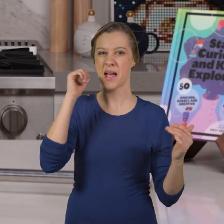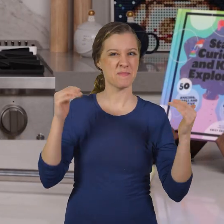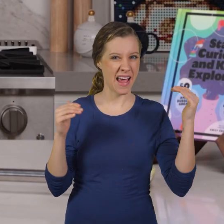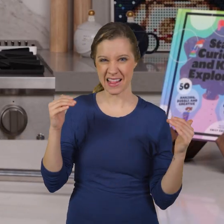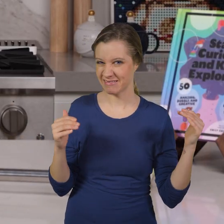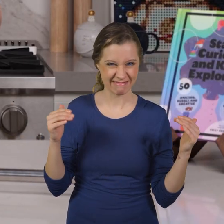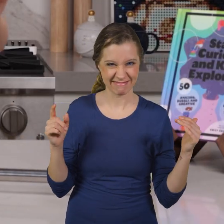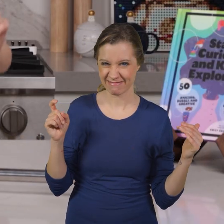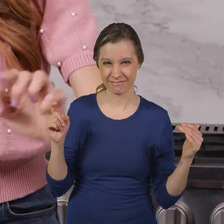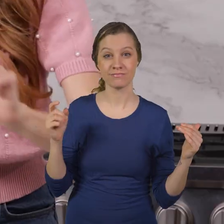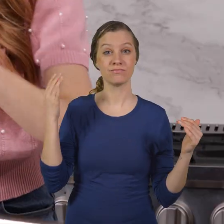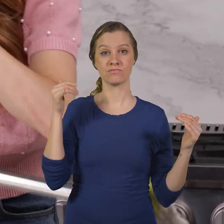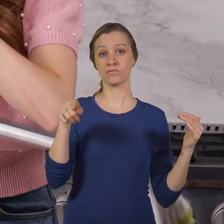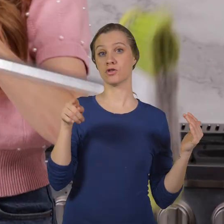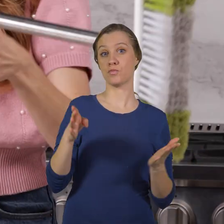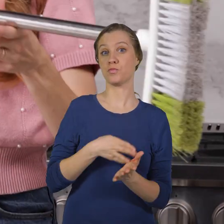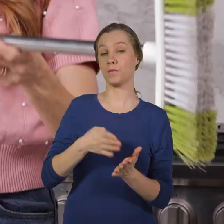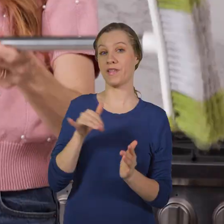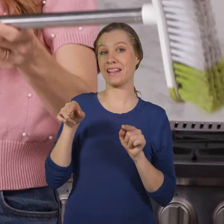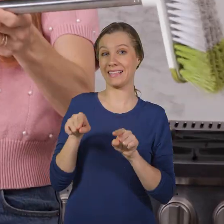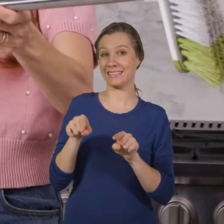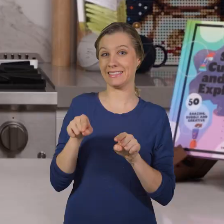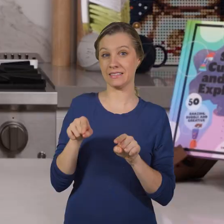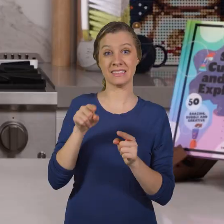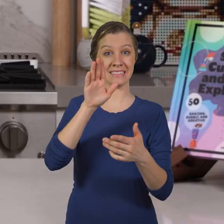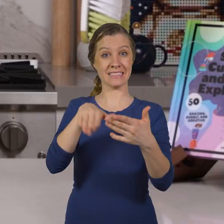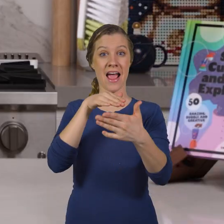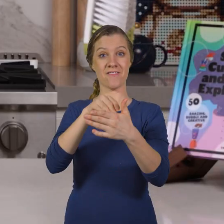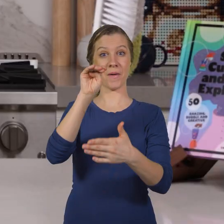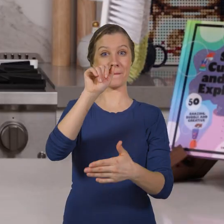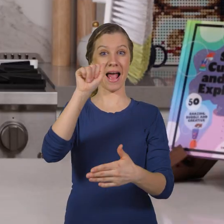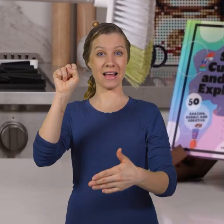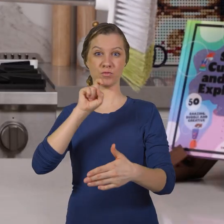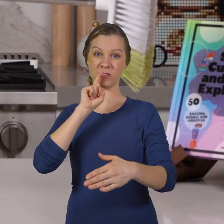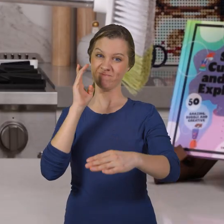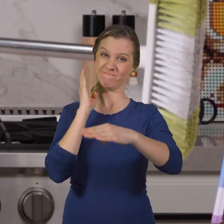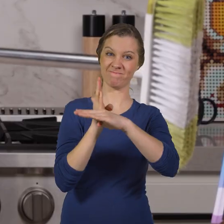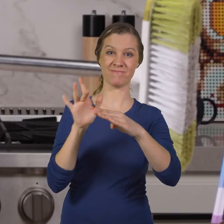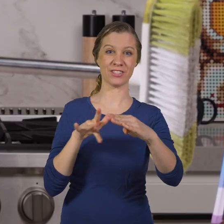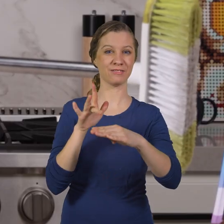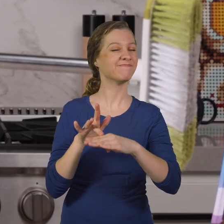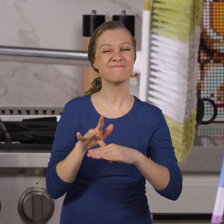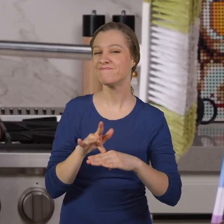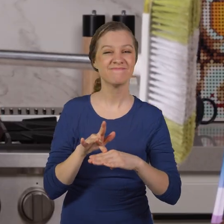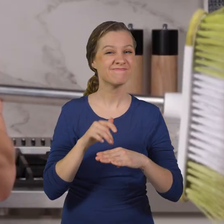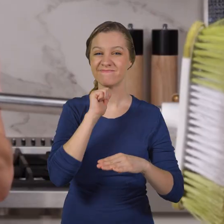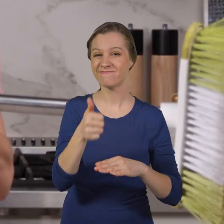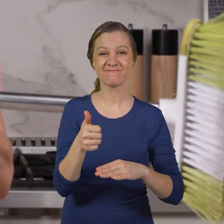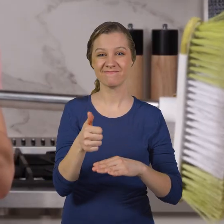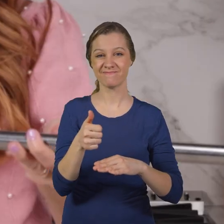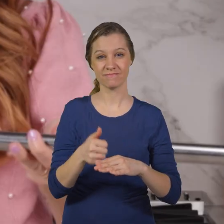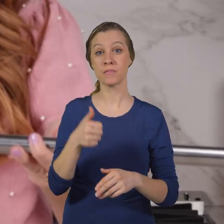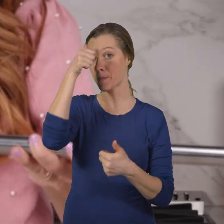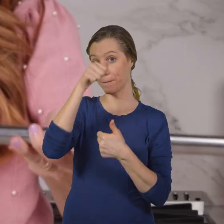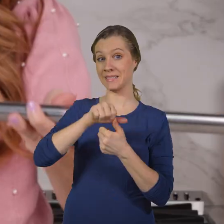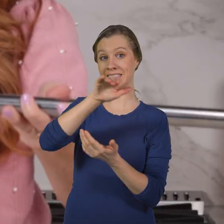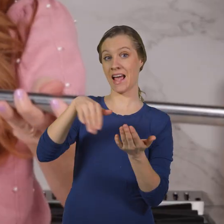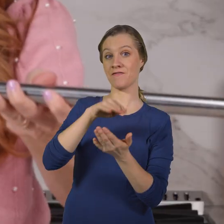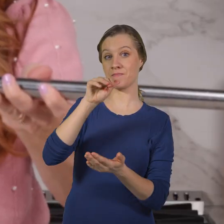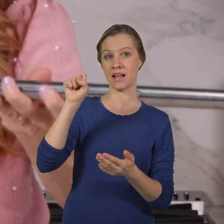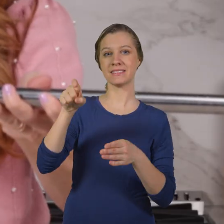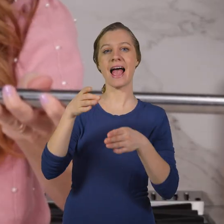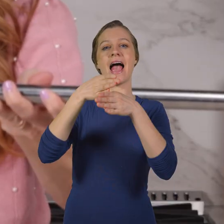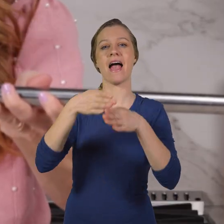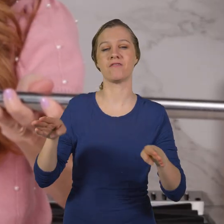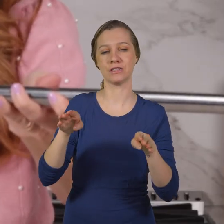It doesn't balance, does it? That's because for a broom like this, the center of mass is not in the center. Remember, the